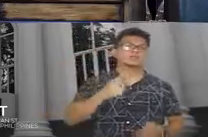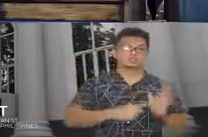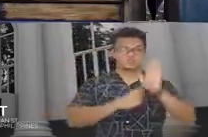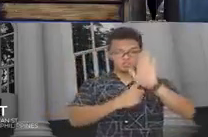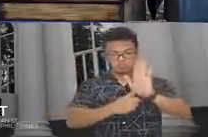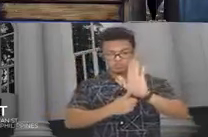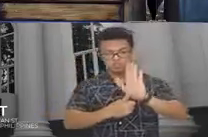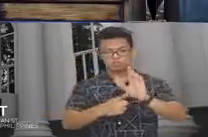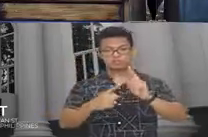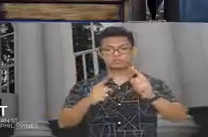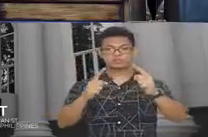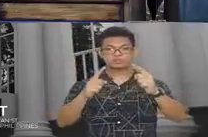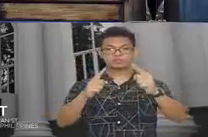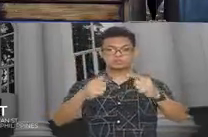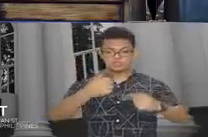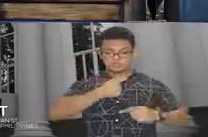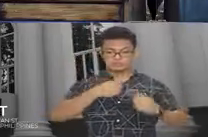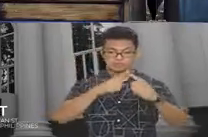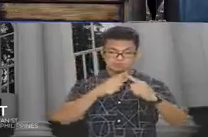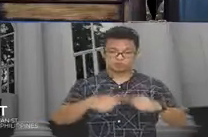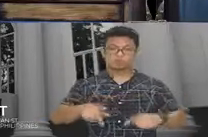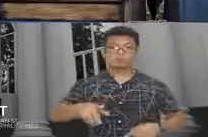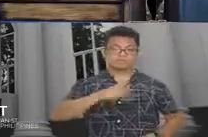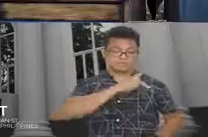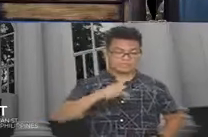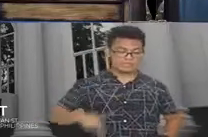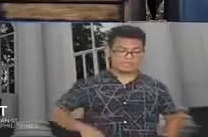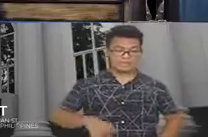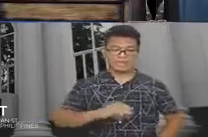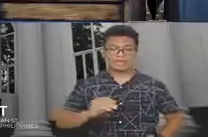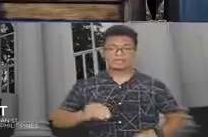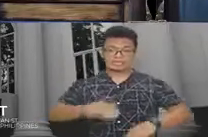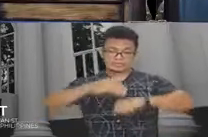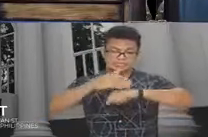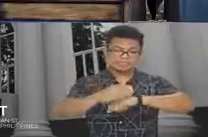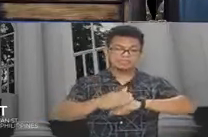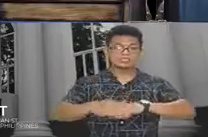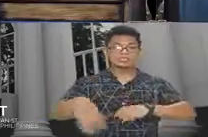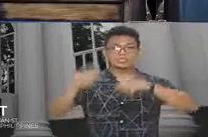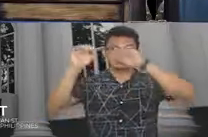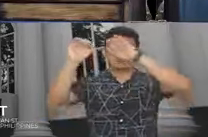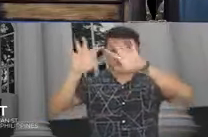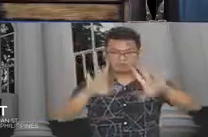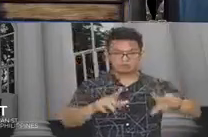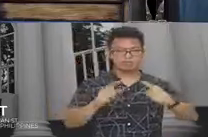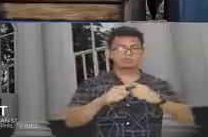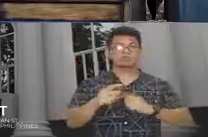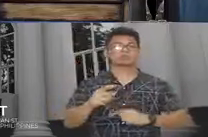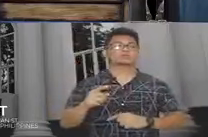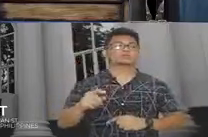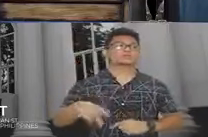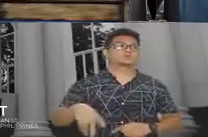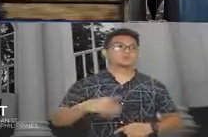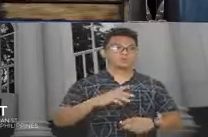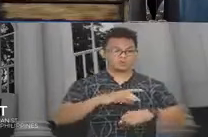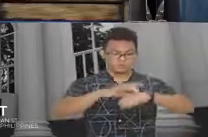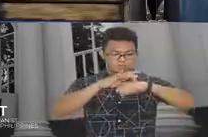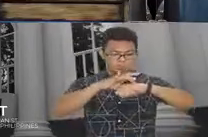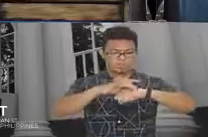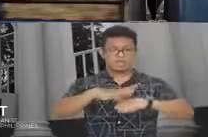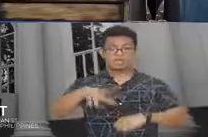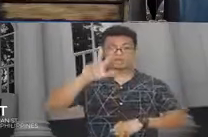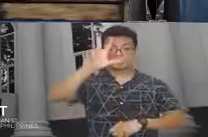thyself unto Ahab, and I will send rain upon the earth. Now, 3 years, no